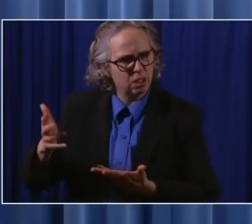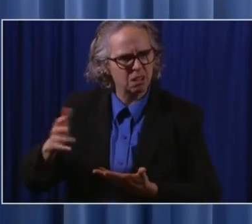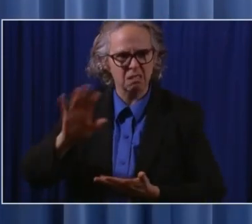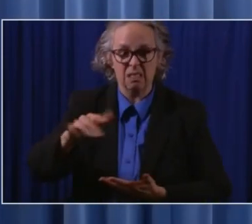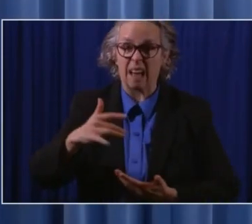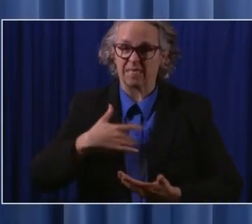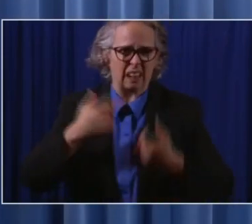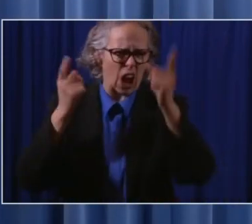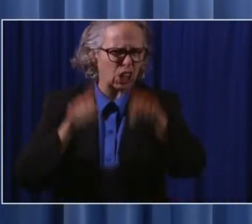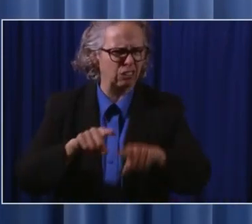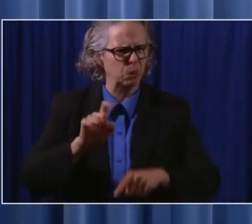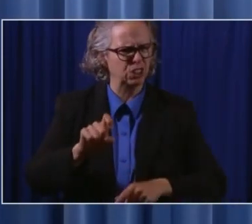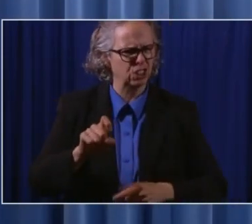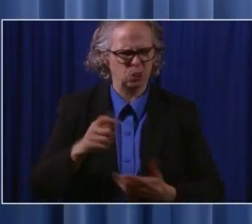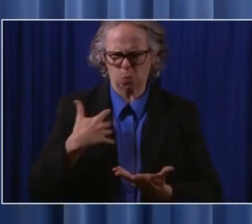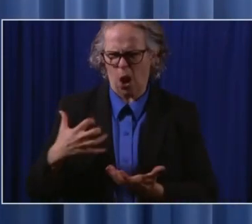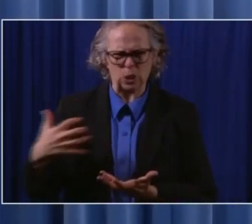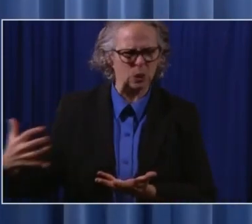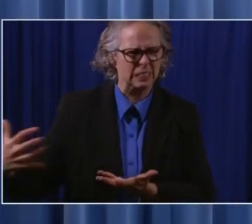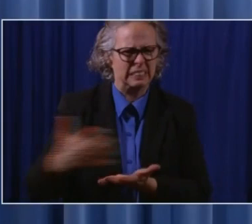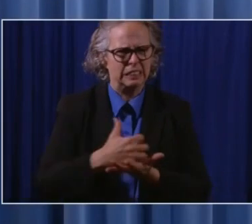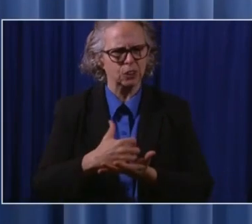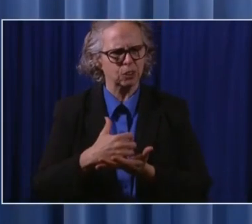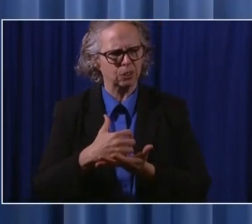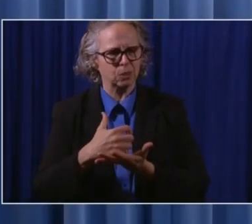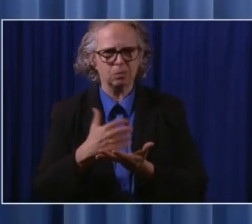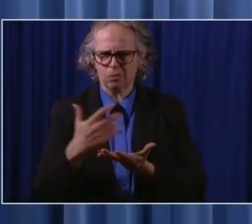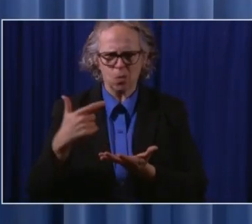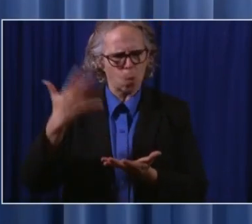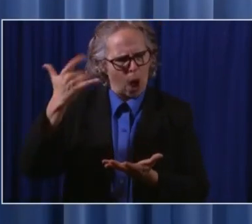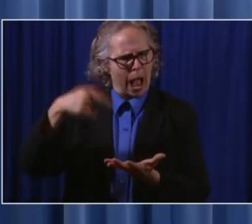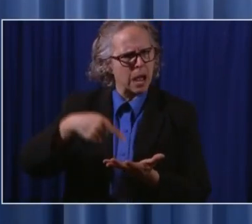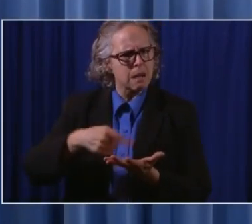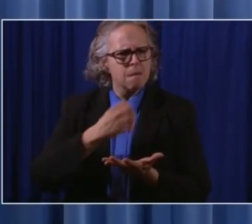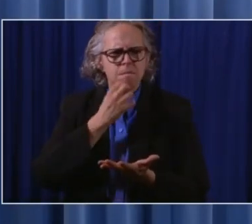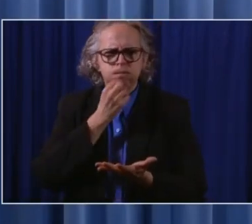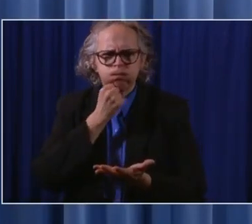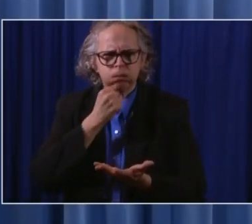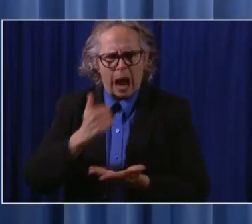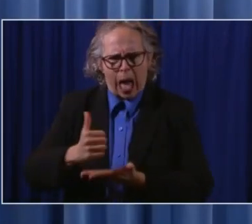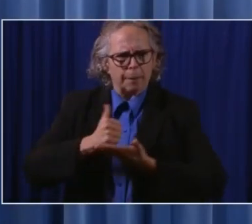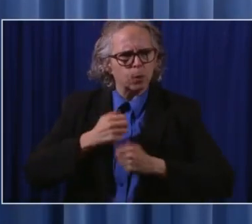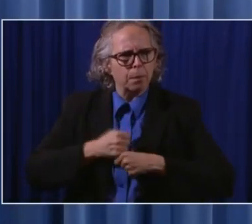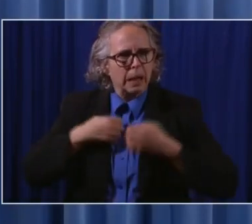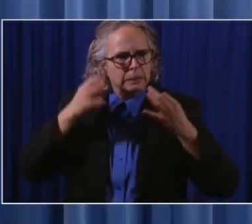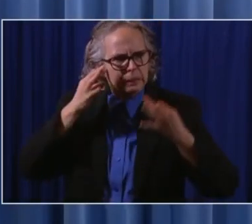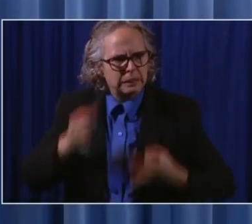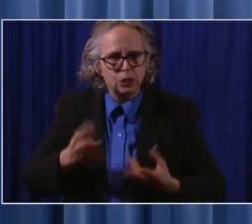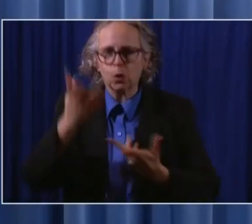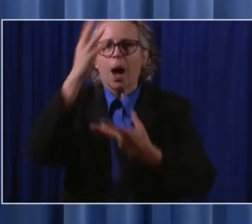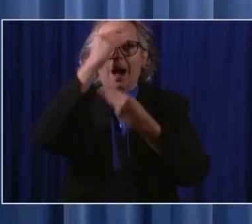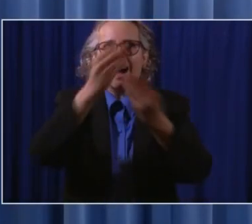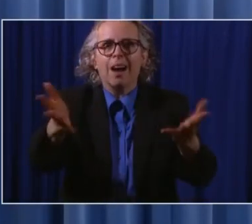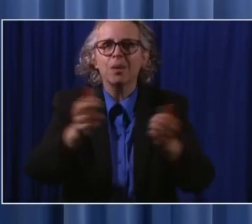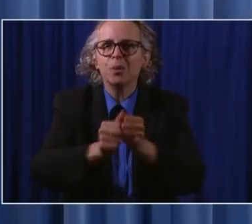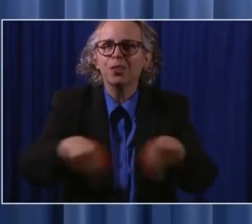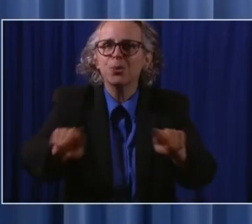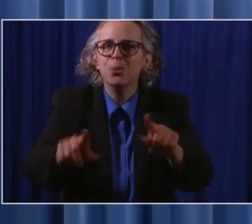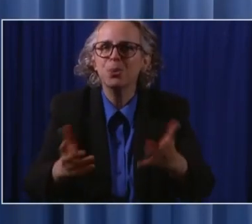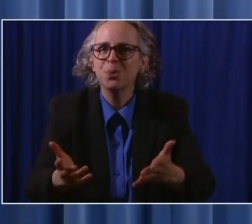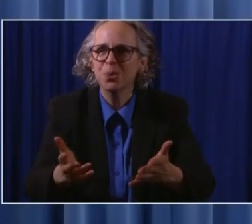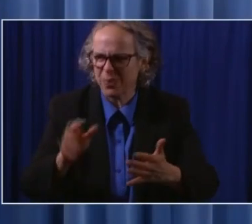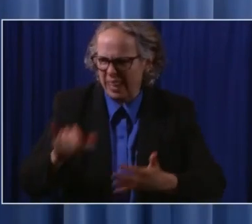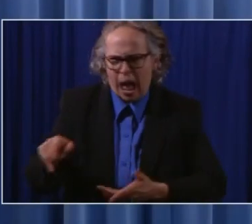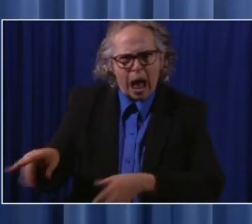because we use this information to, frankly, make decisions and to inform the public. So we